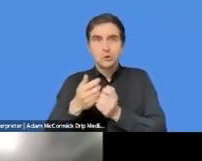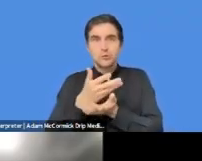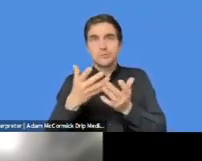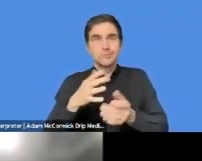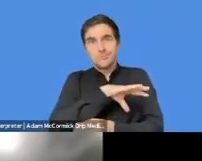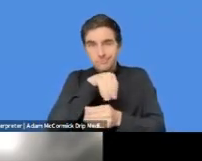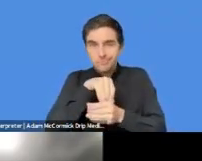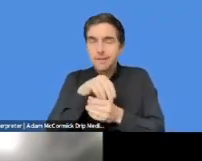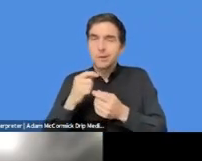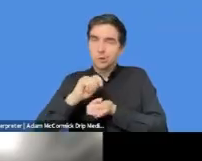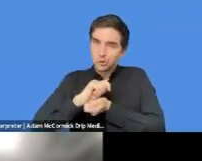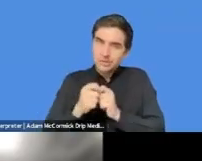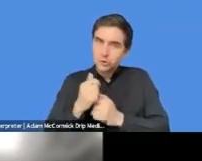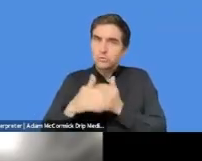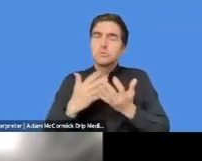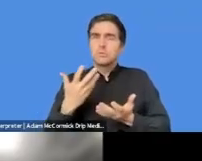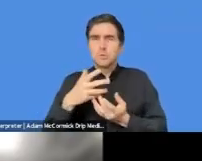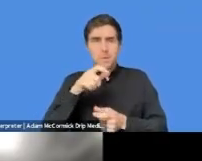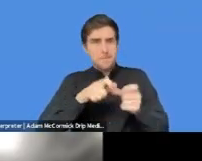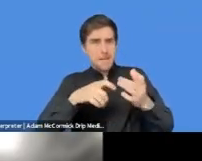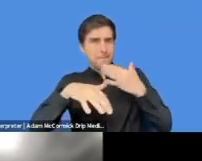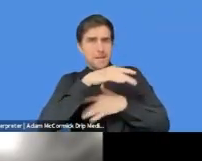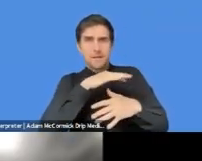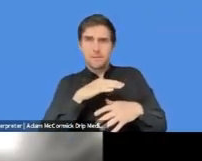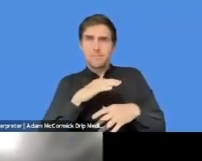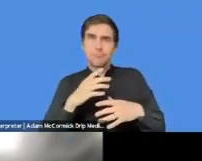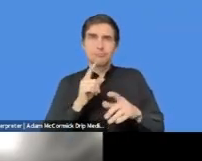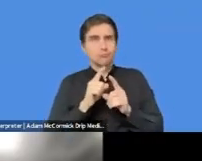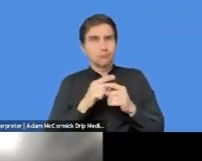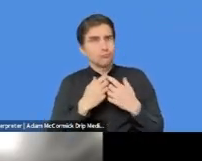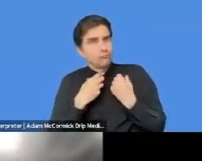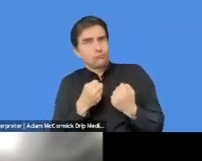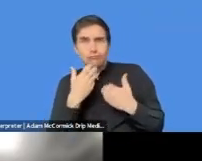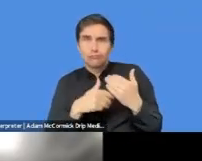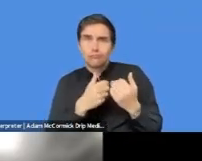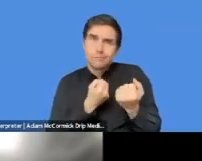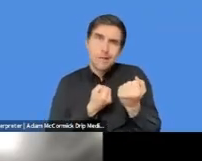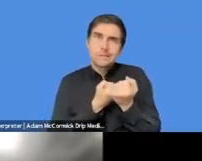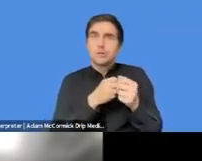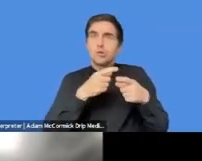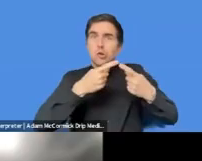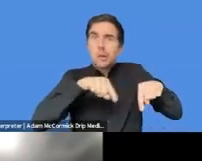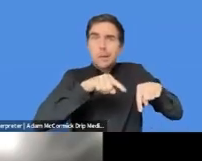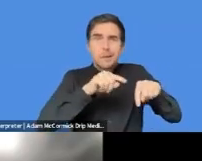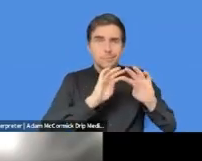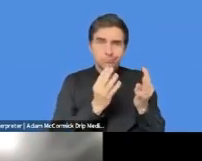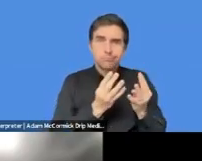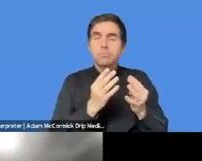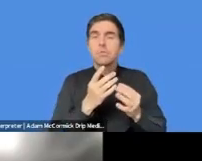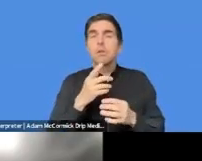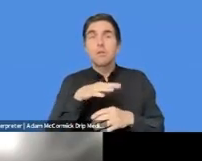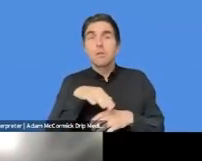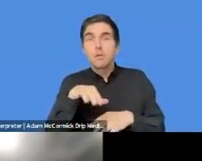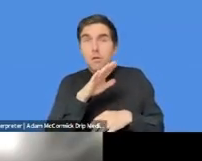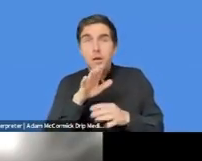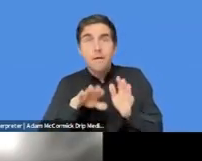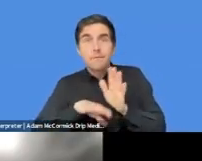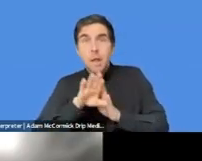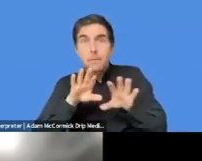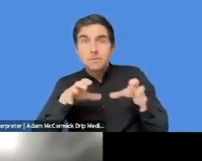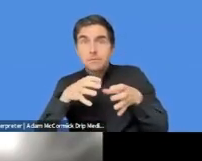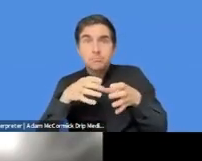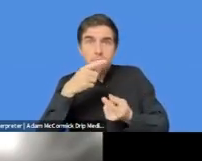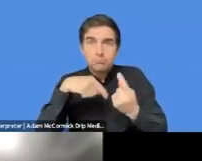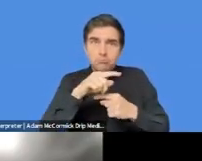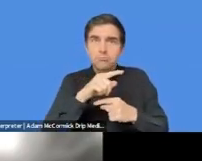again. And also change of membership at the community level. So these community welfare assistance committees and work development